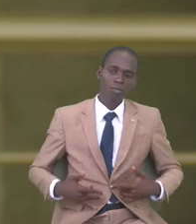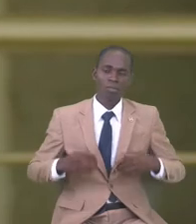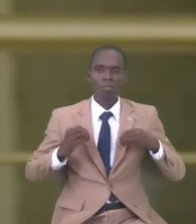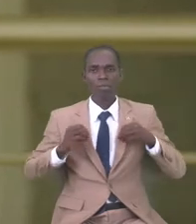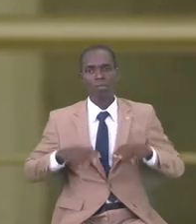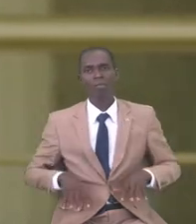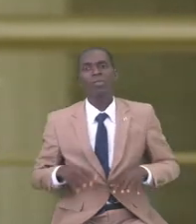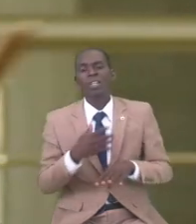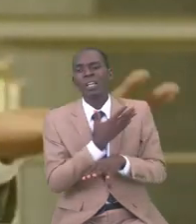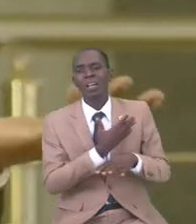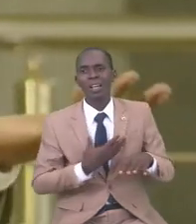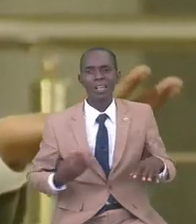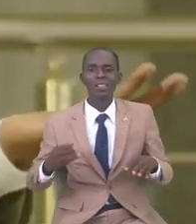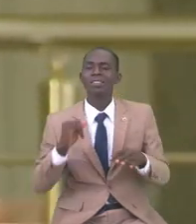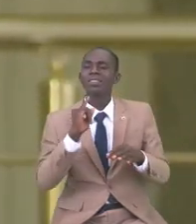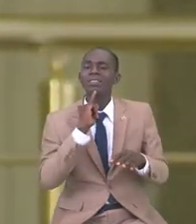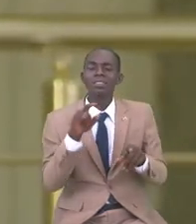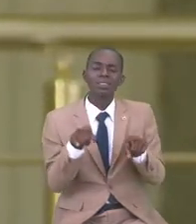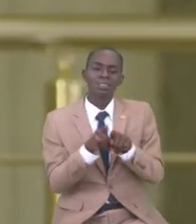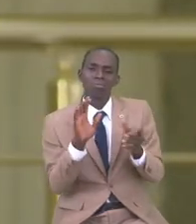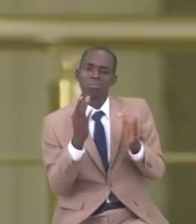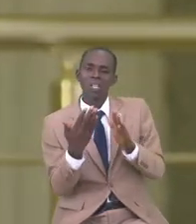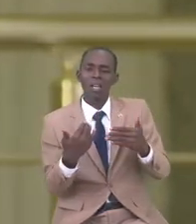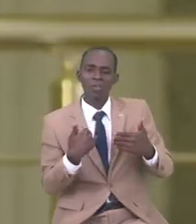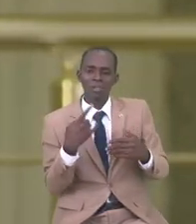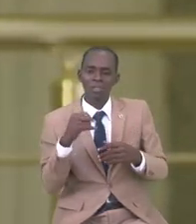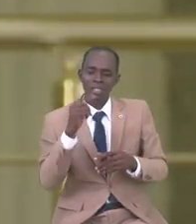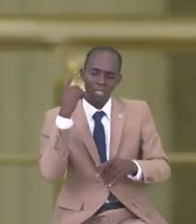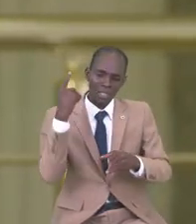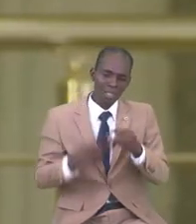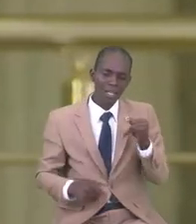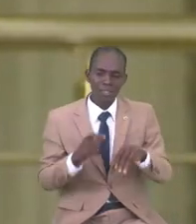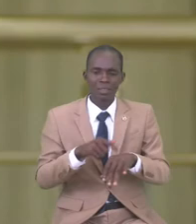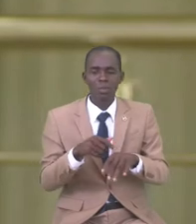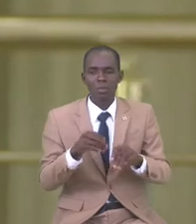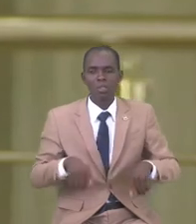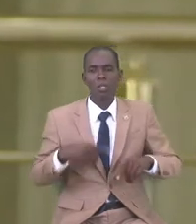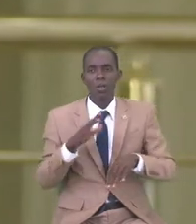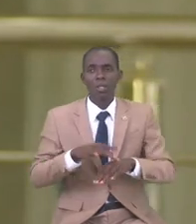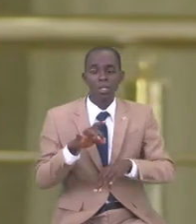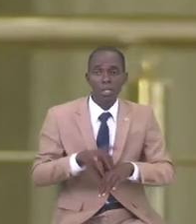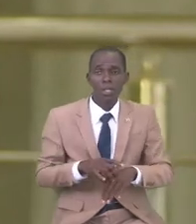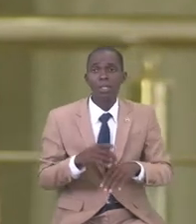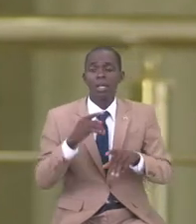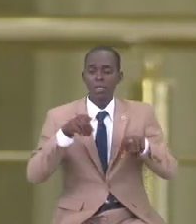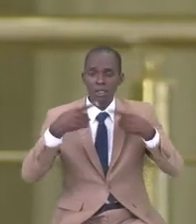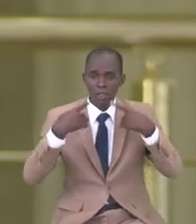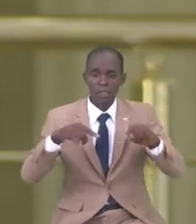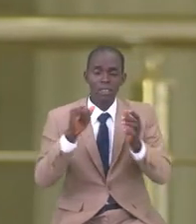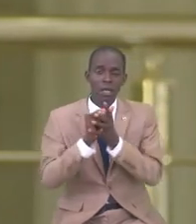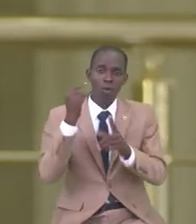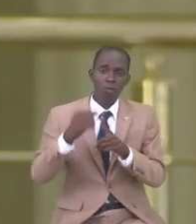his last hour on earth, and you declare the word, the life of the God who lives